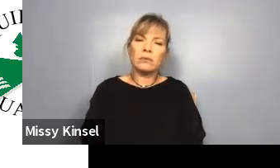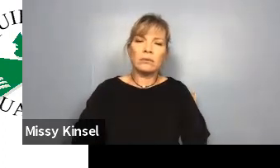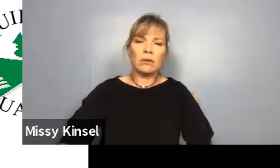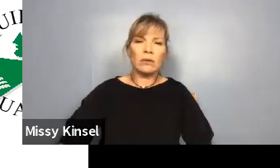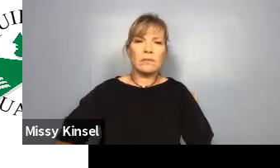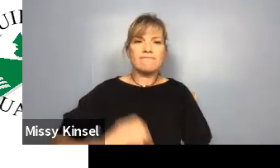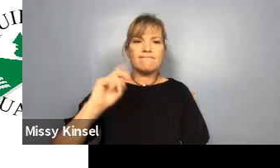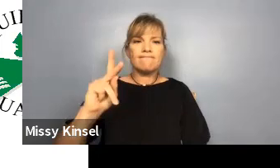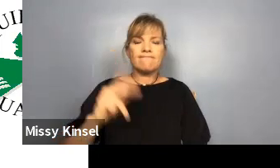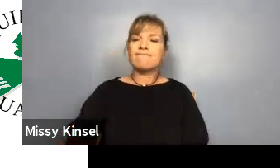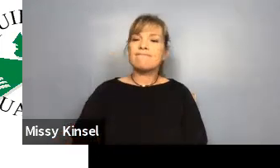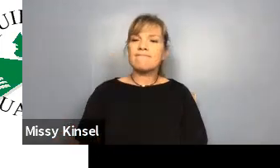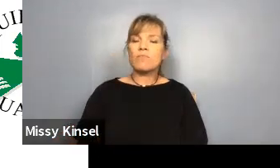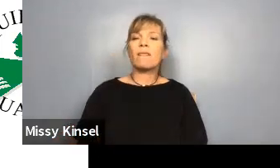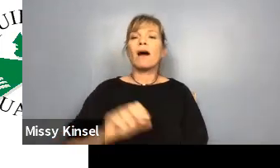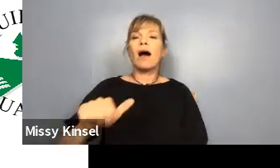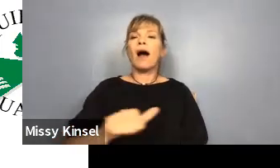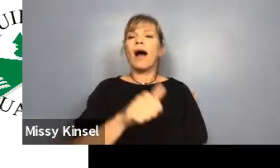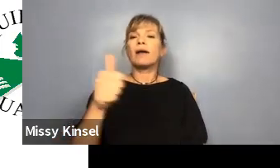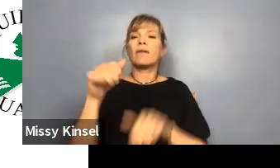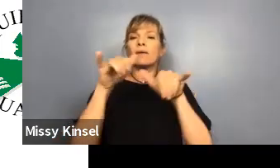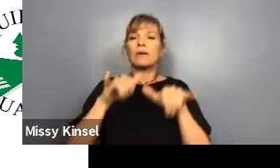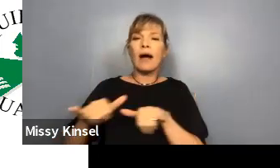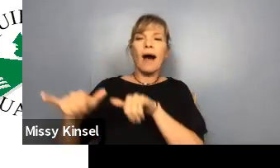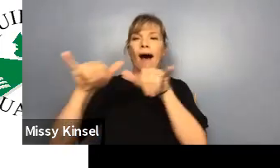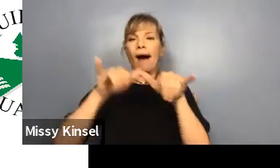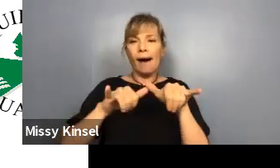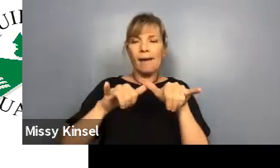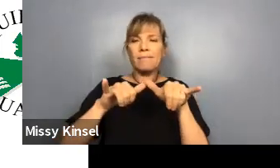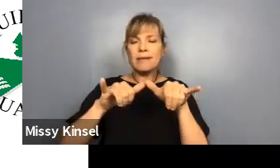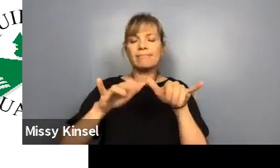Okay, so another common